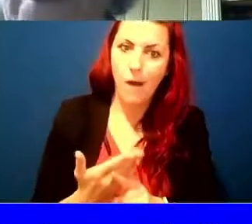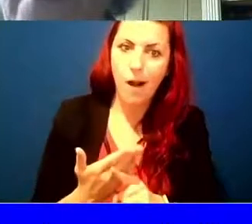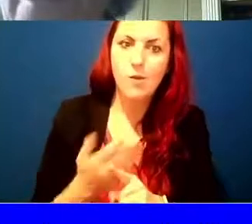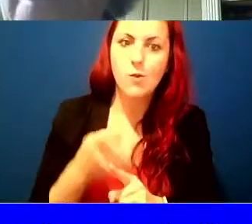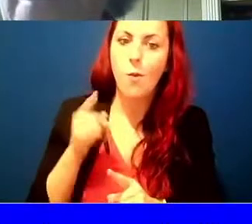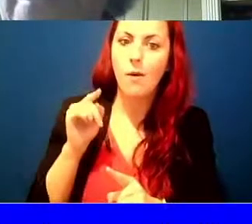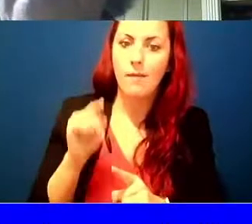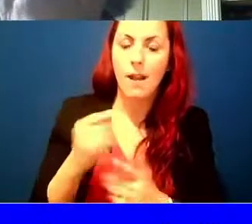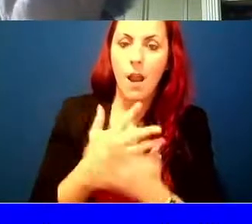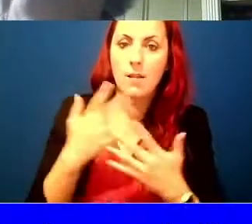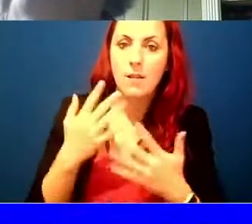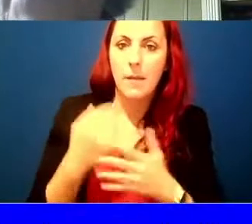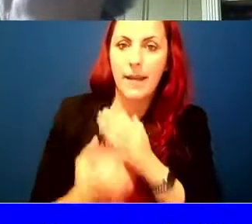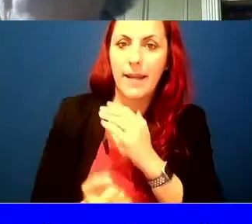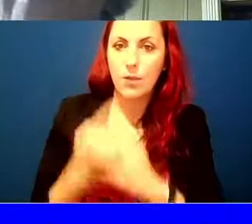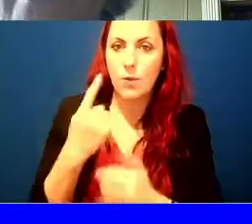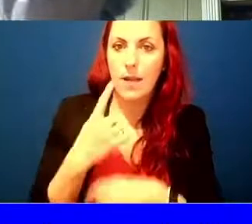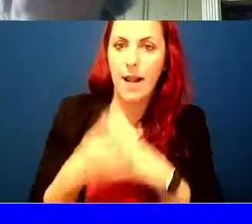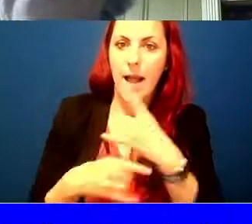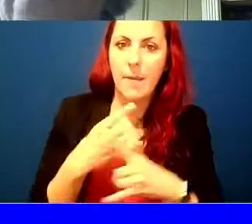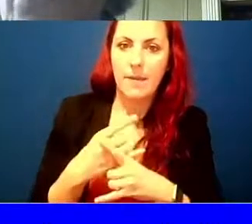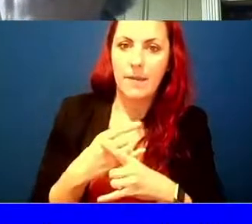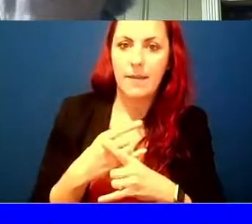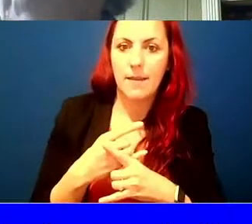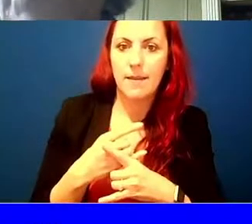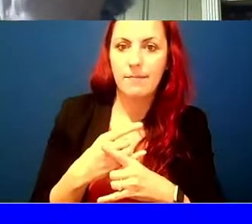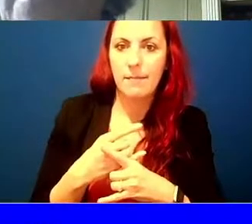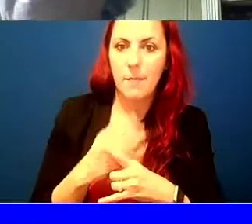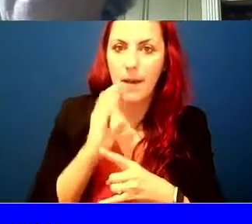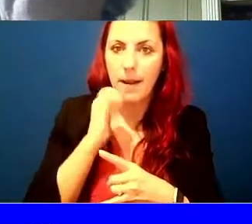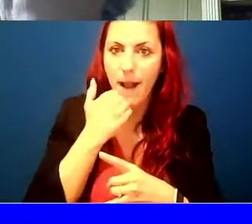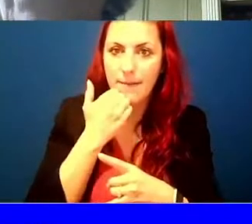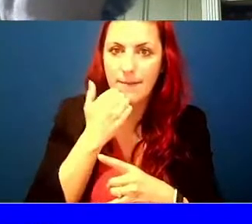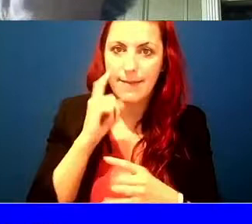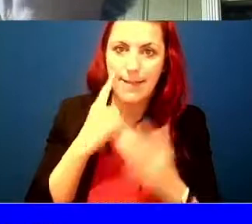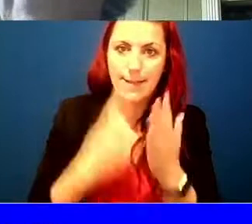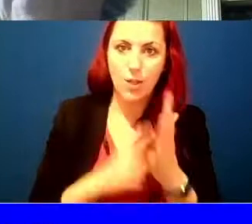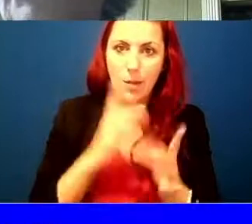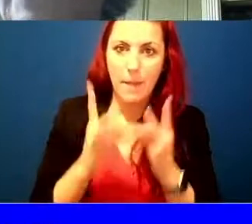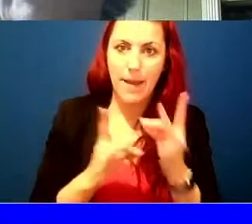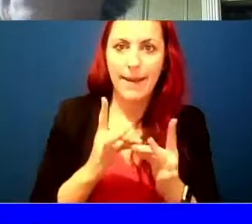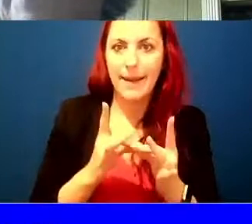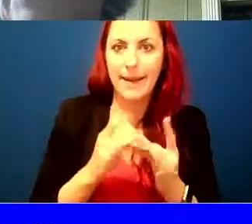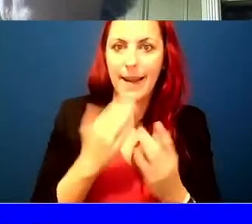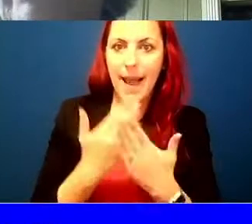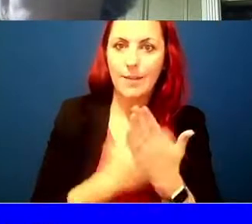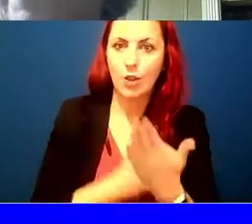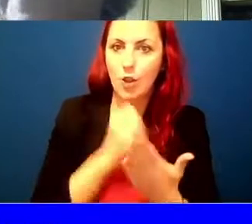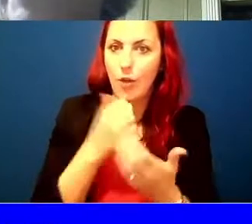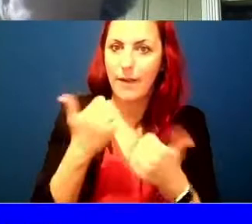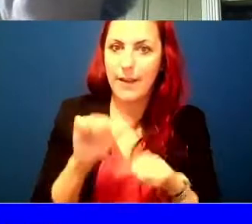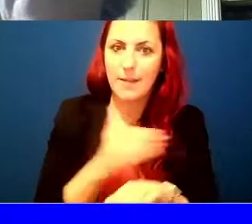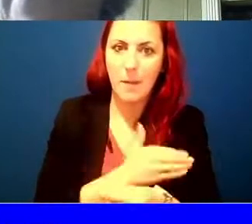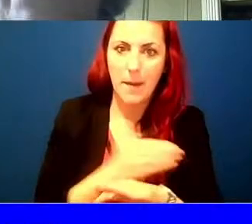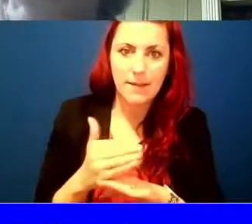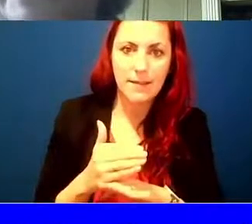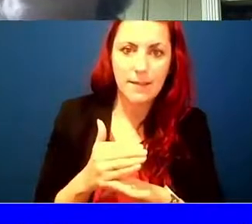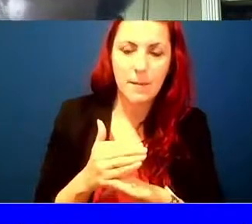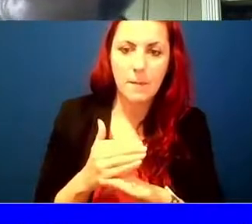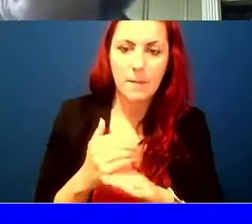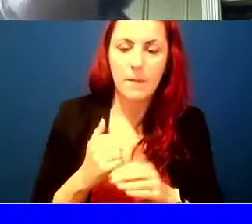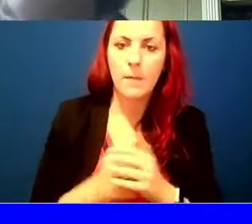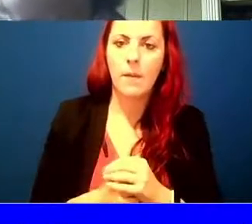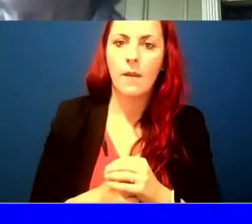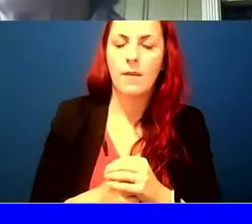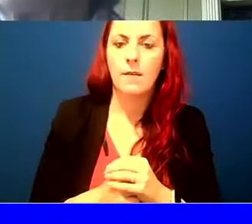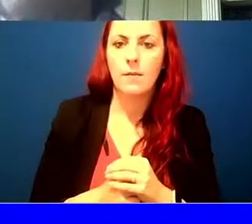to deal with. The Assisted Decision-Making Act, Áine mentioned, the offence of ill treatment and willful neglect. But that